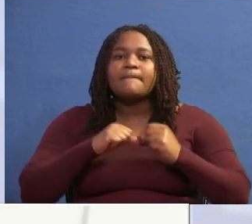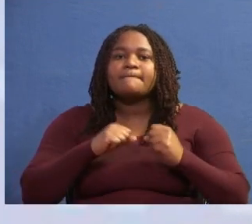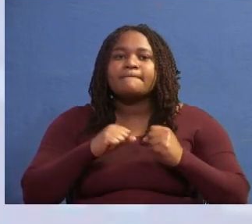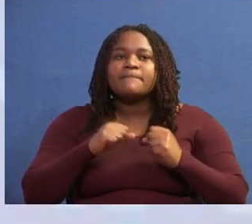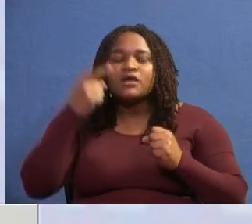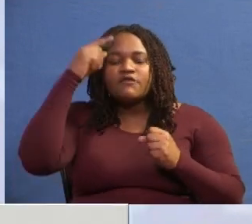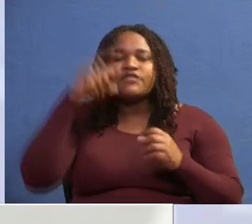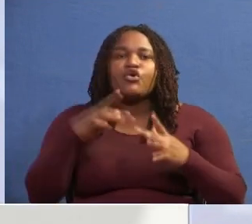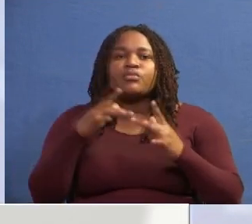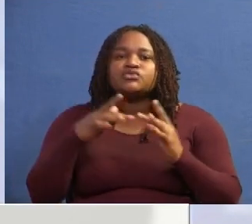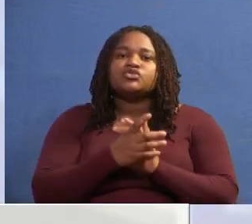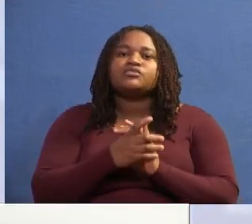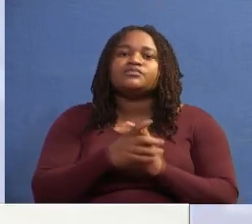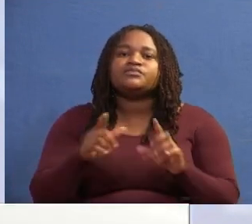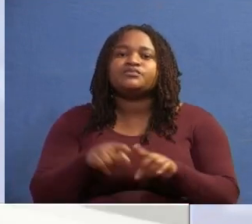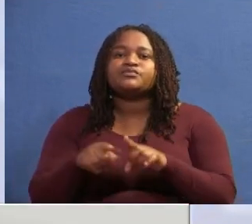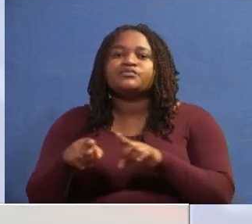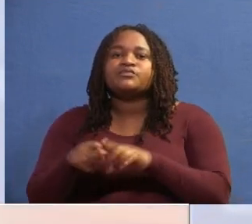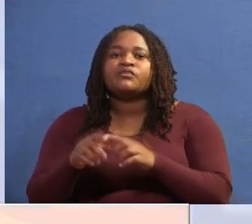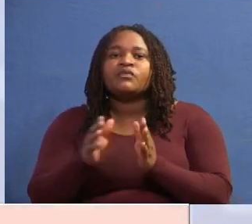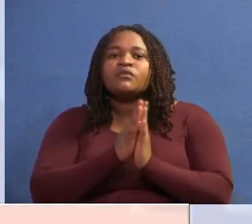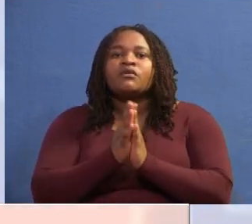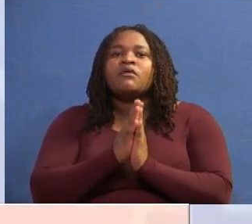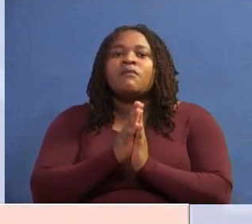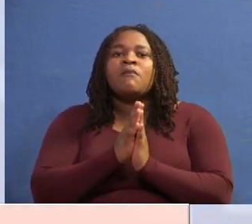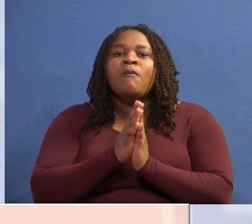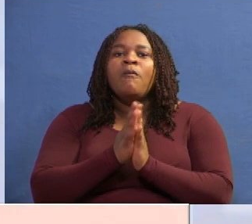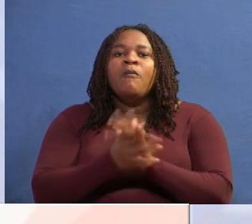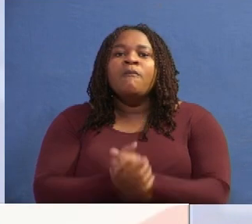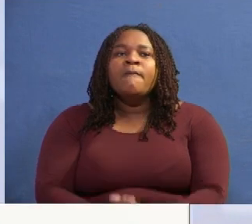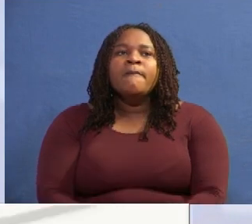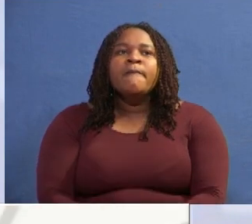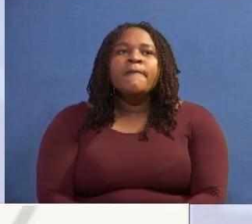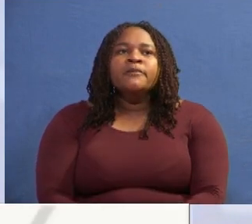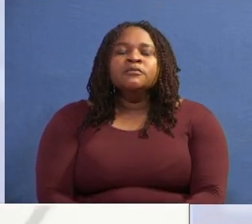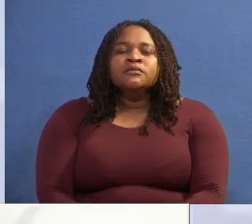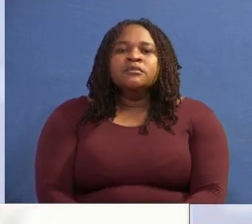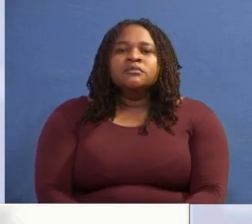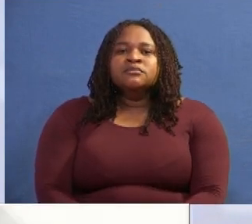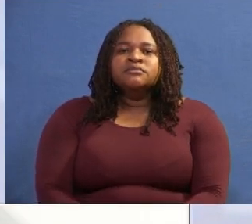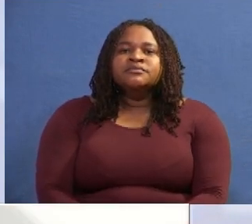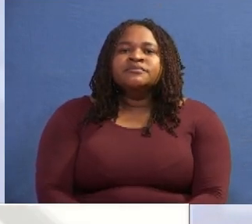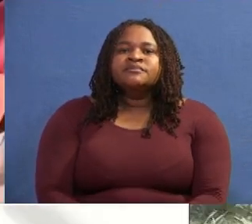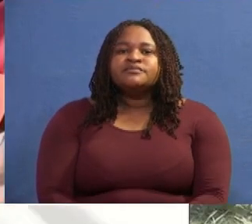knell for the opposition. Ivy Masharia with this story and a raft of others in our county wrap tonight.